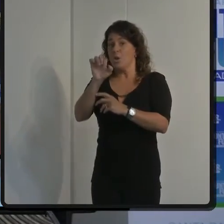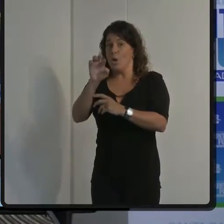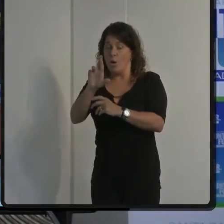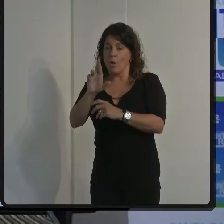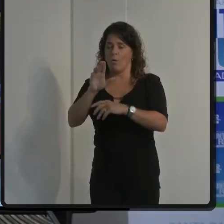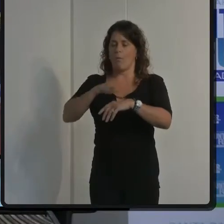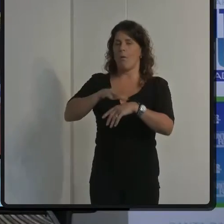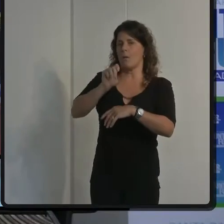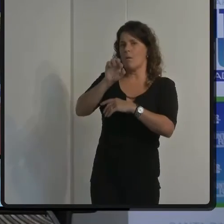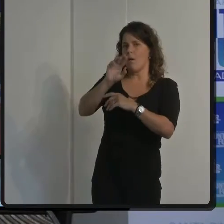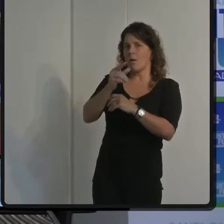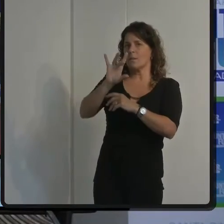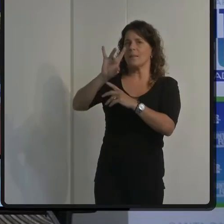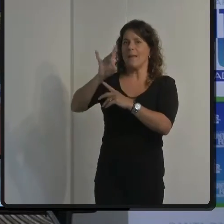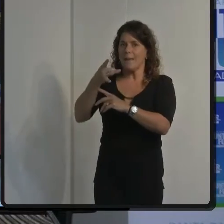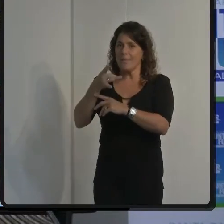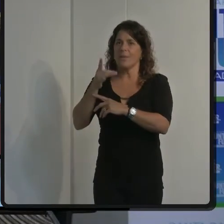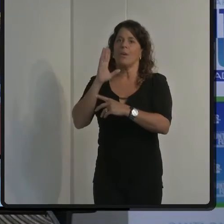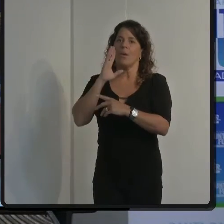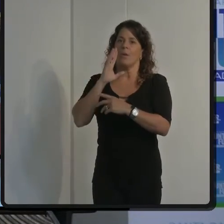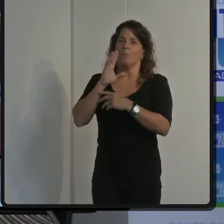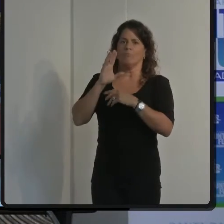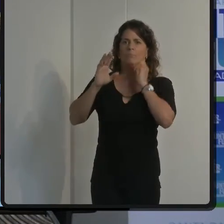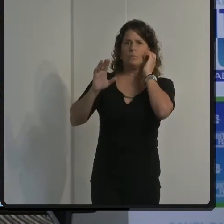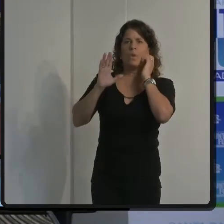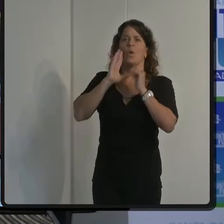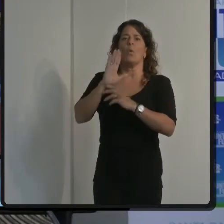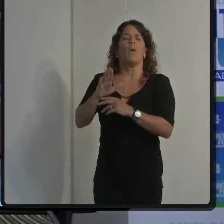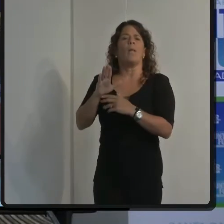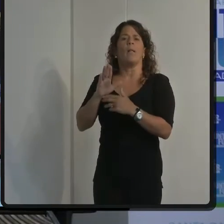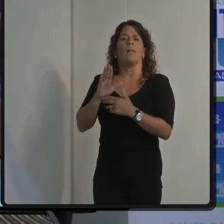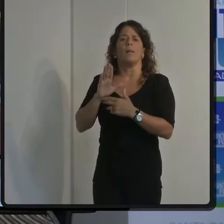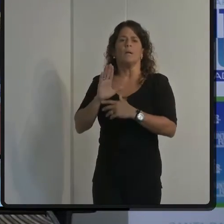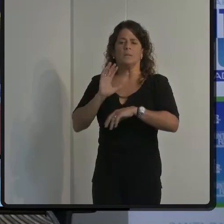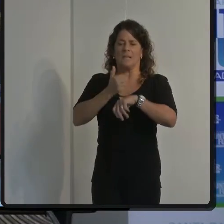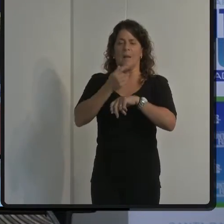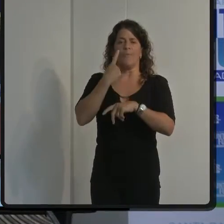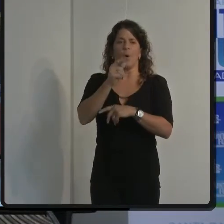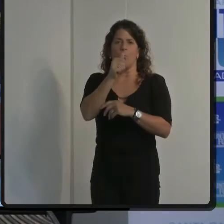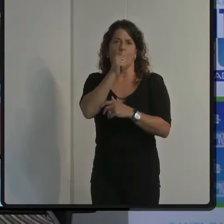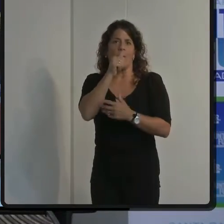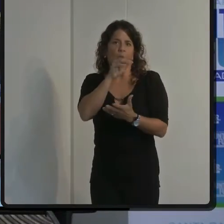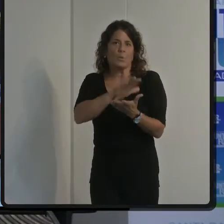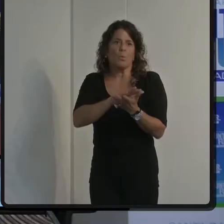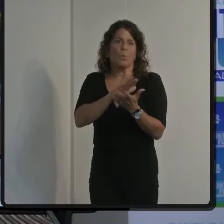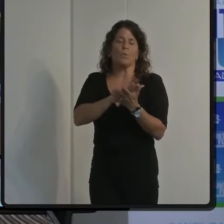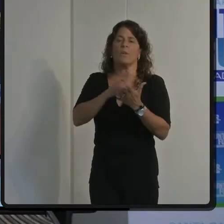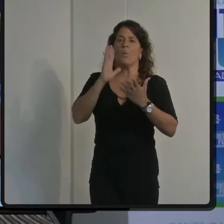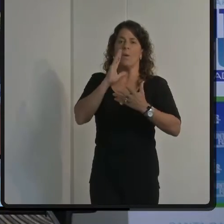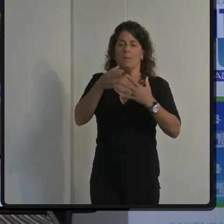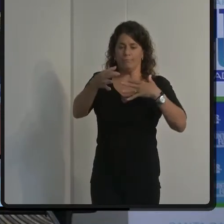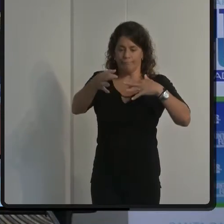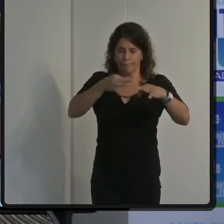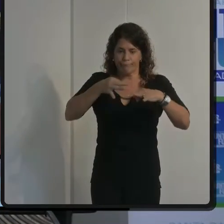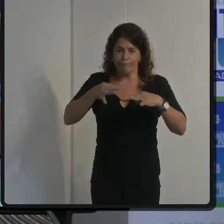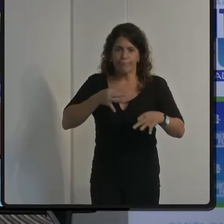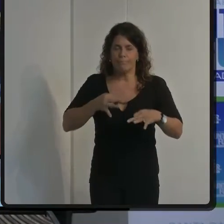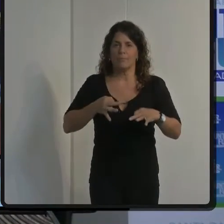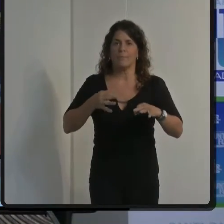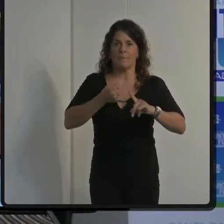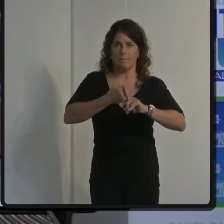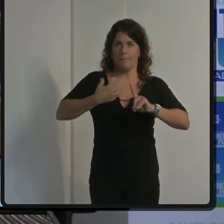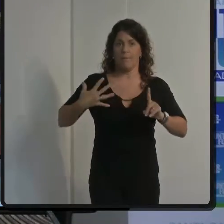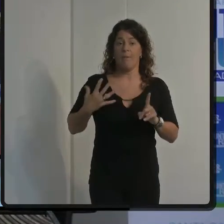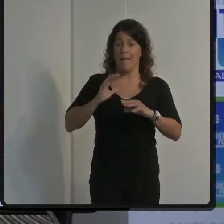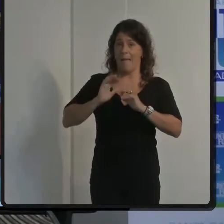8th. And it will be followed up shortly after for all private schools, where we give very detailed instructions on how